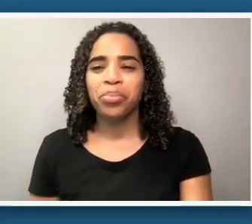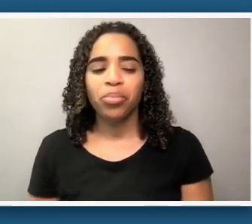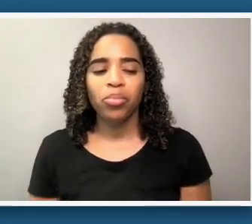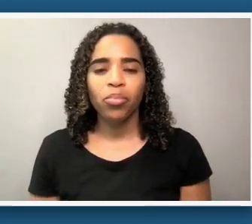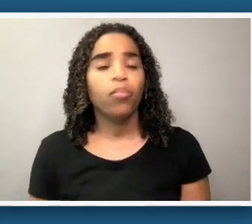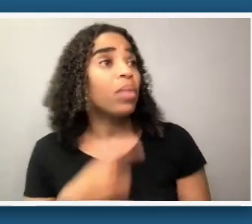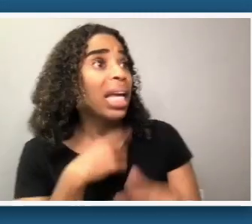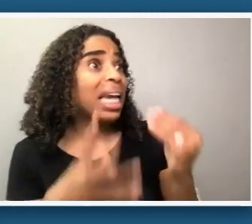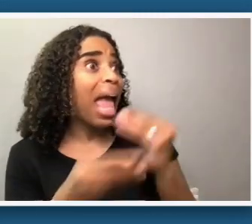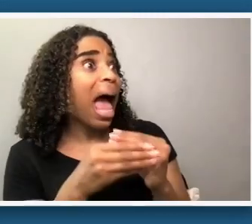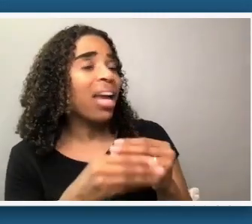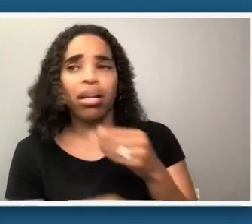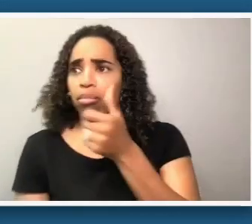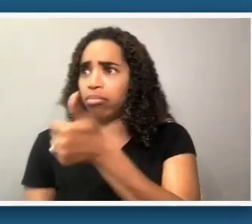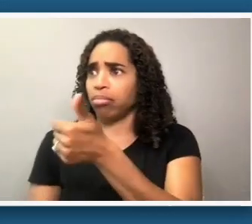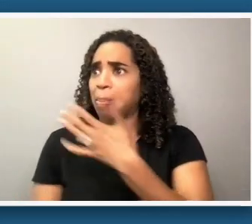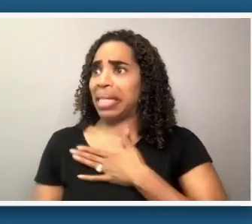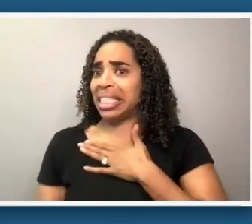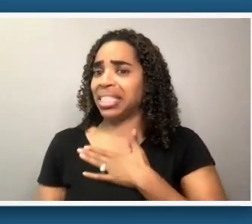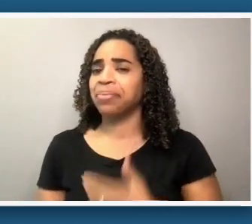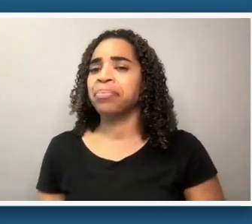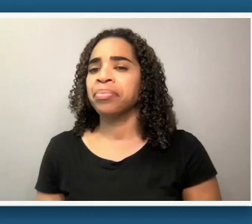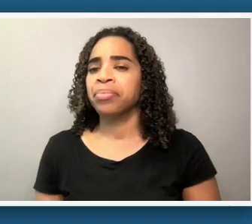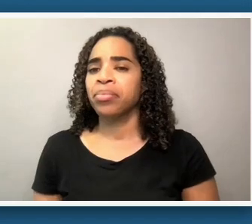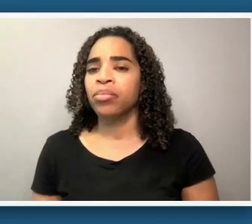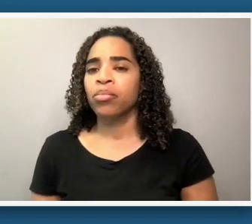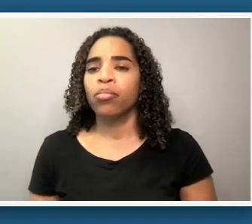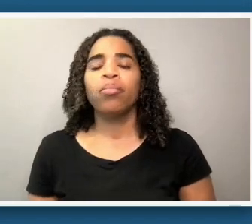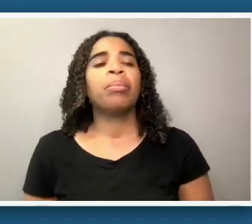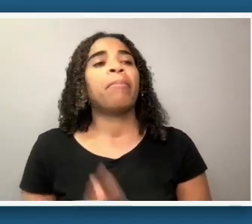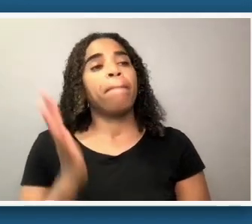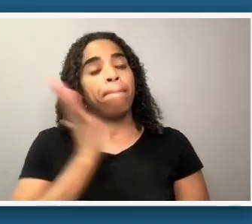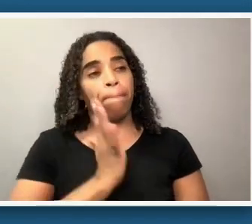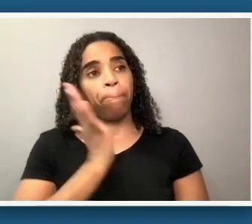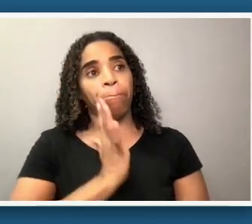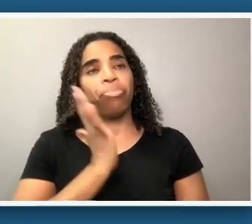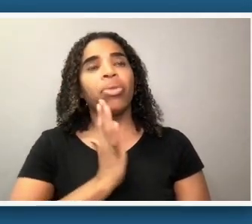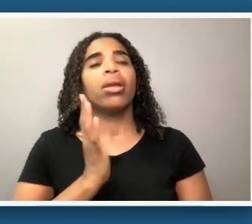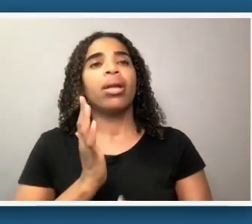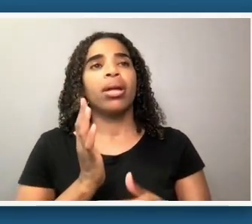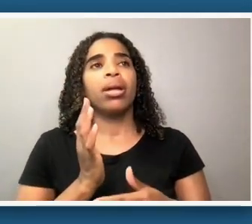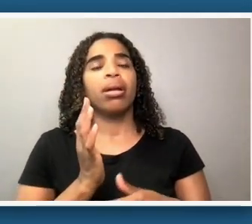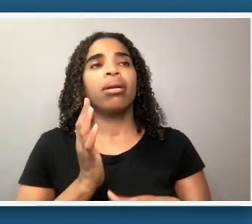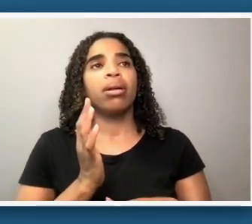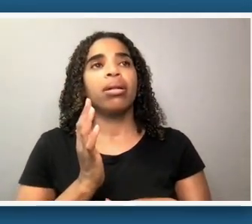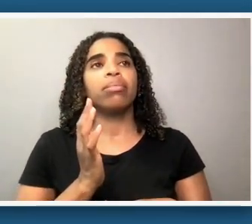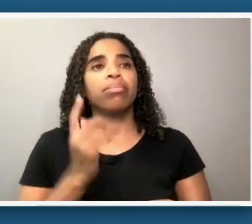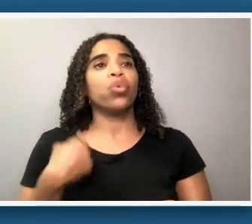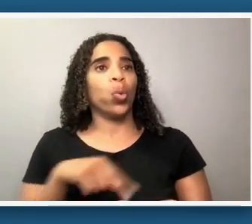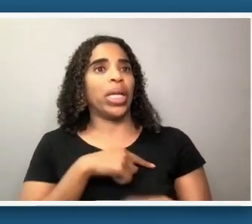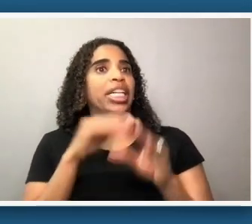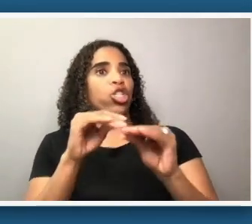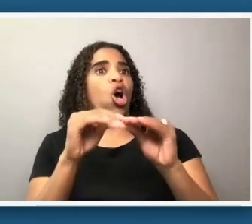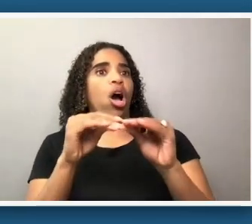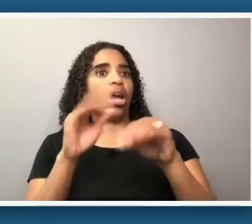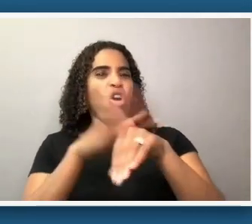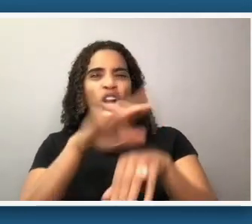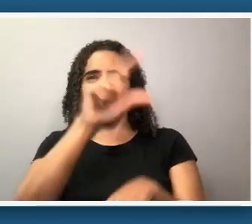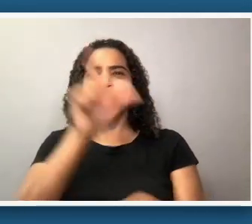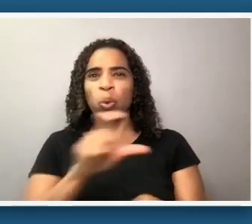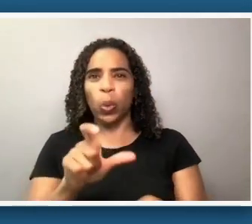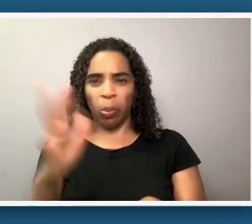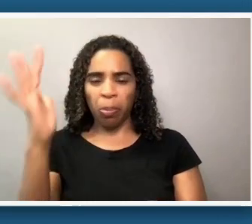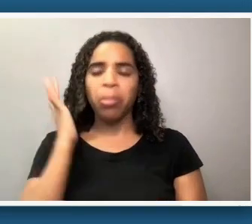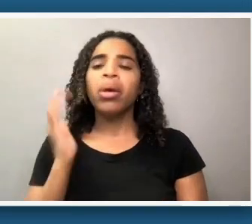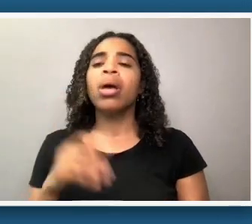that question? Oh, please. When we were most of us in virtual space in our classrooms,